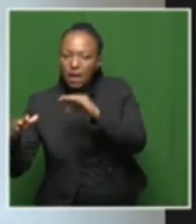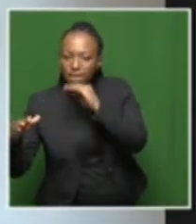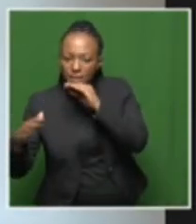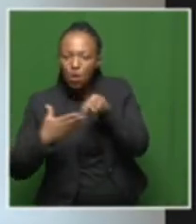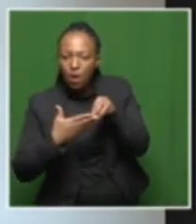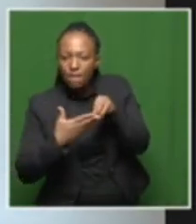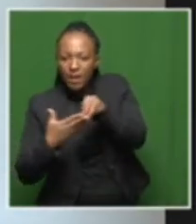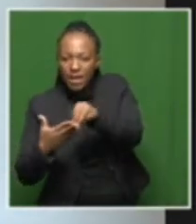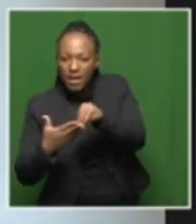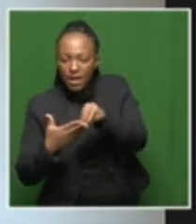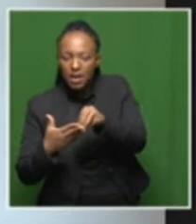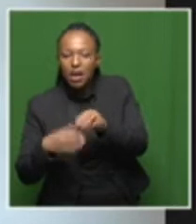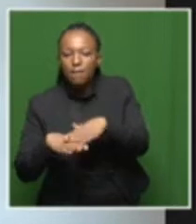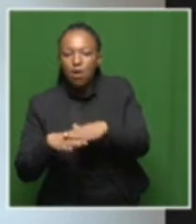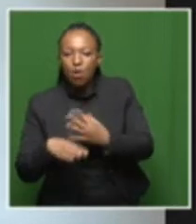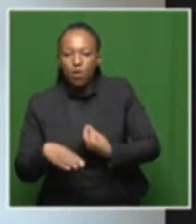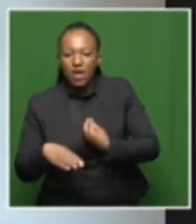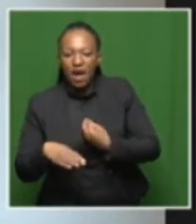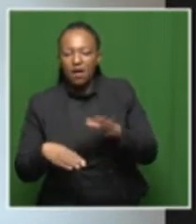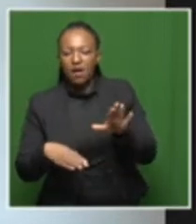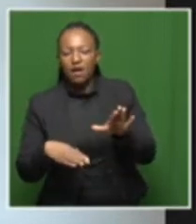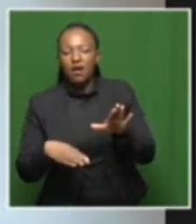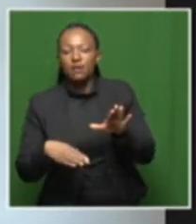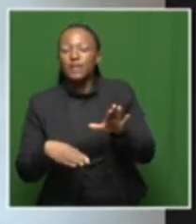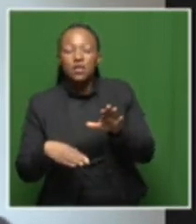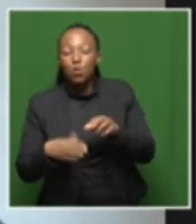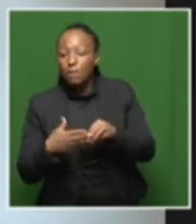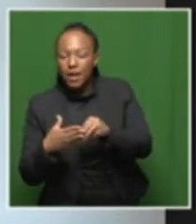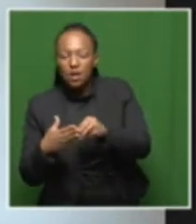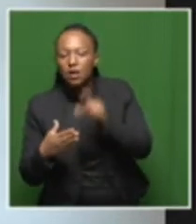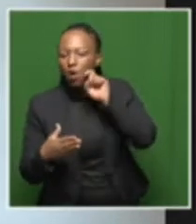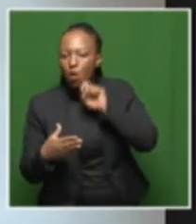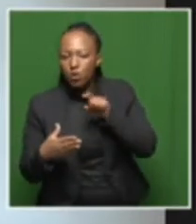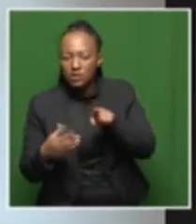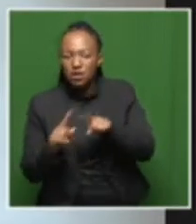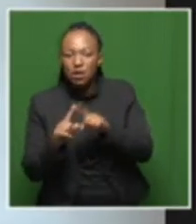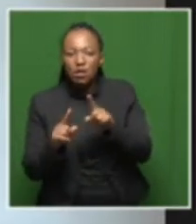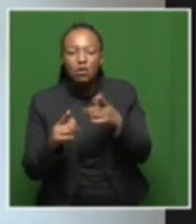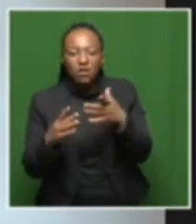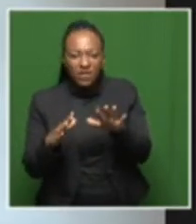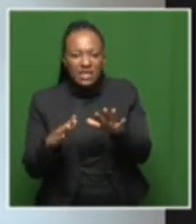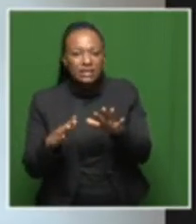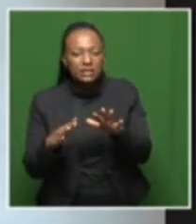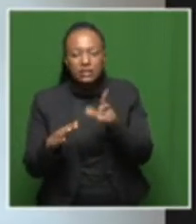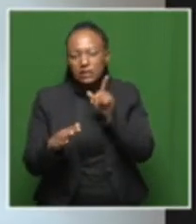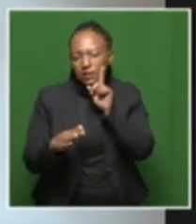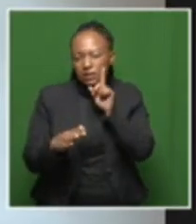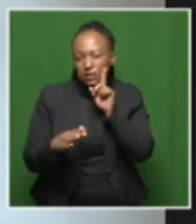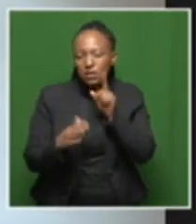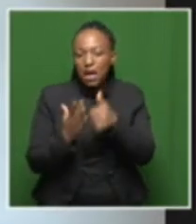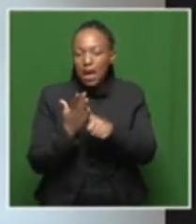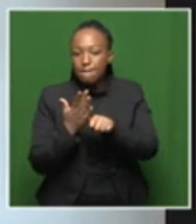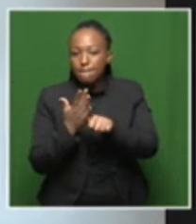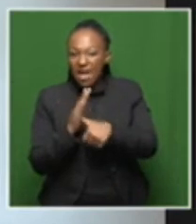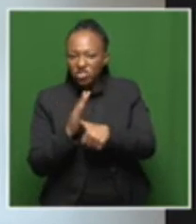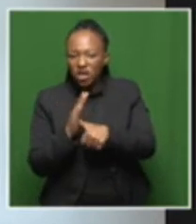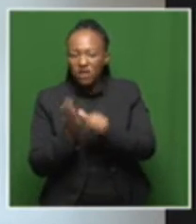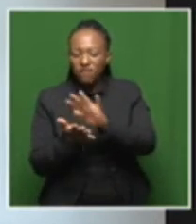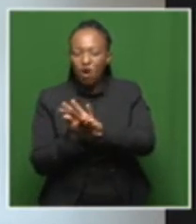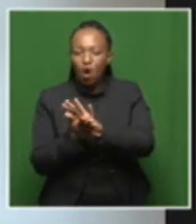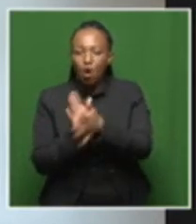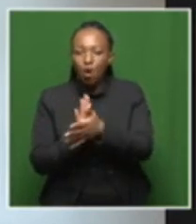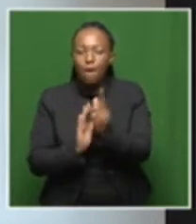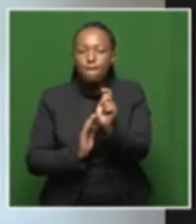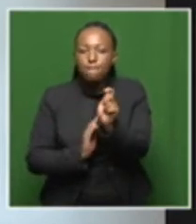people. But there are initiatives. There's a very encouraging pilot project that's been running in the pension pay points this week,